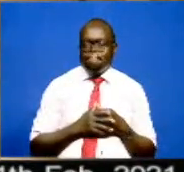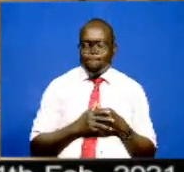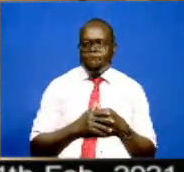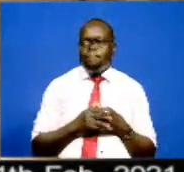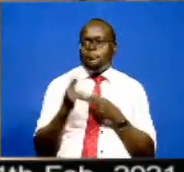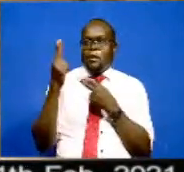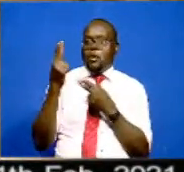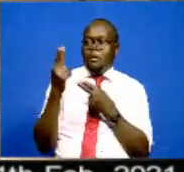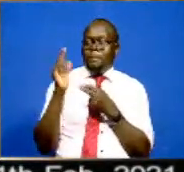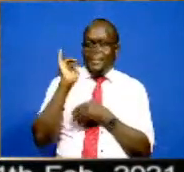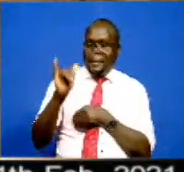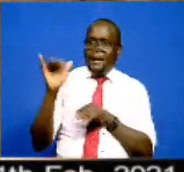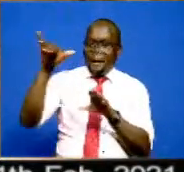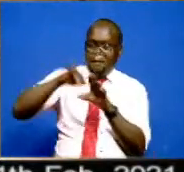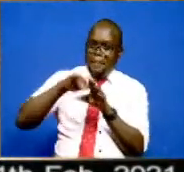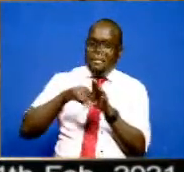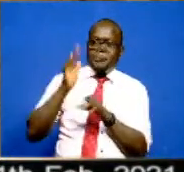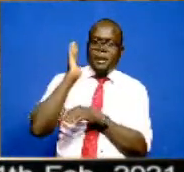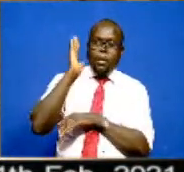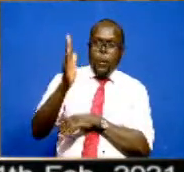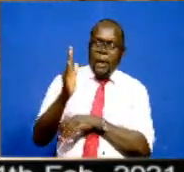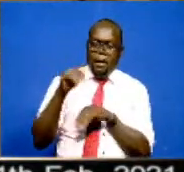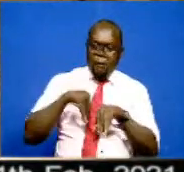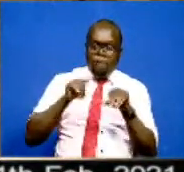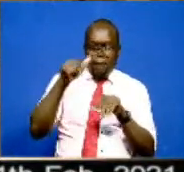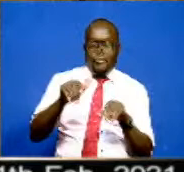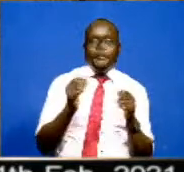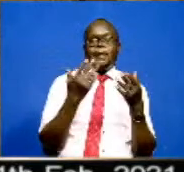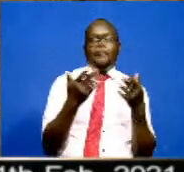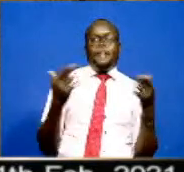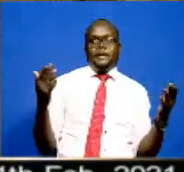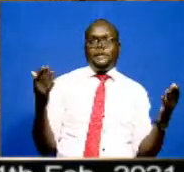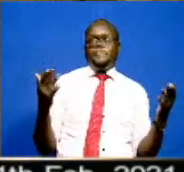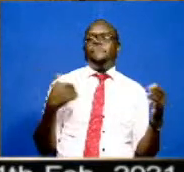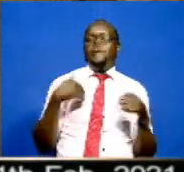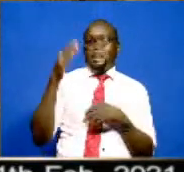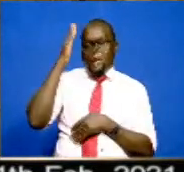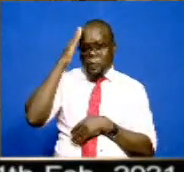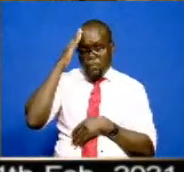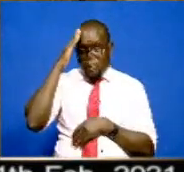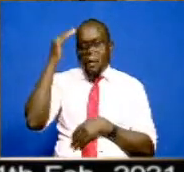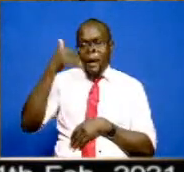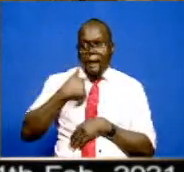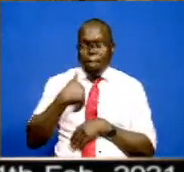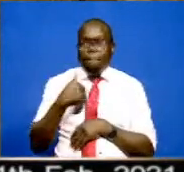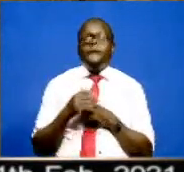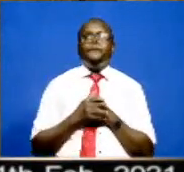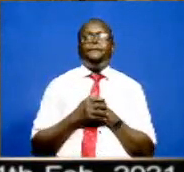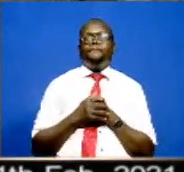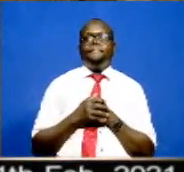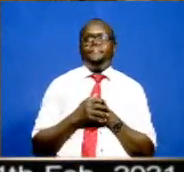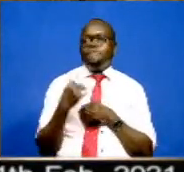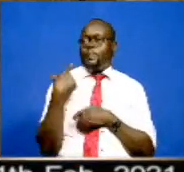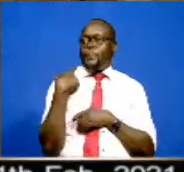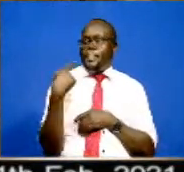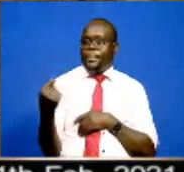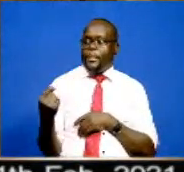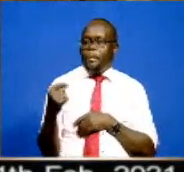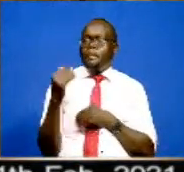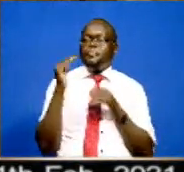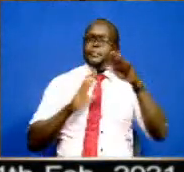hope that members, you follow these things. You know, there is the recent Supreme